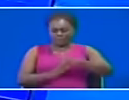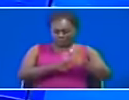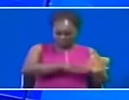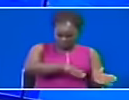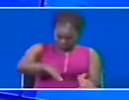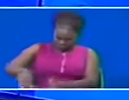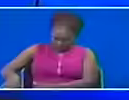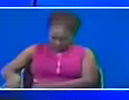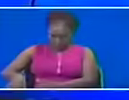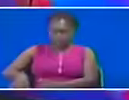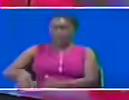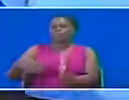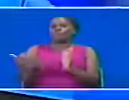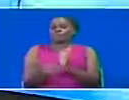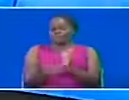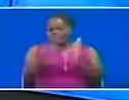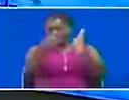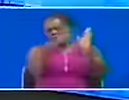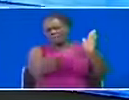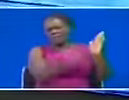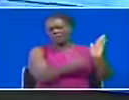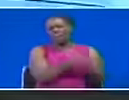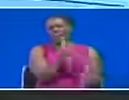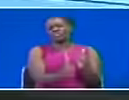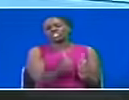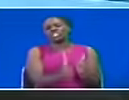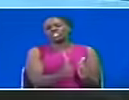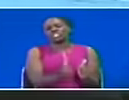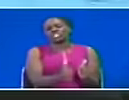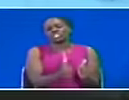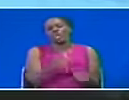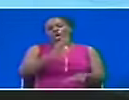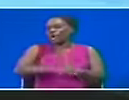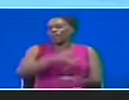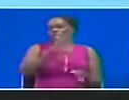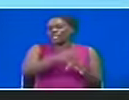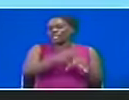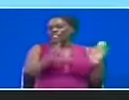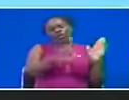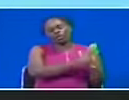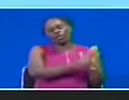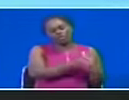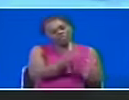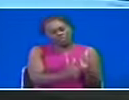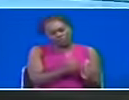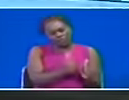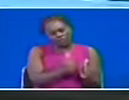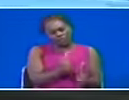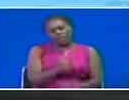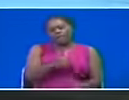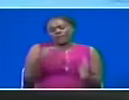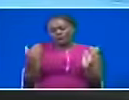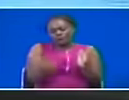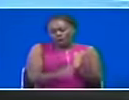take you through some of those contentious issues that are emerging in as far as the electoral law changes are concerned. And the big one